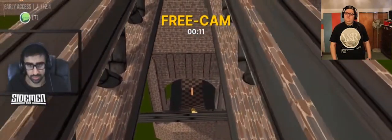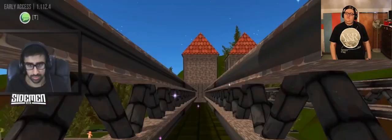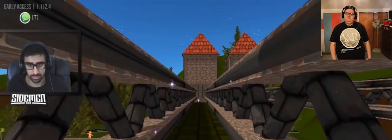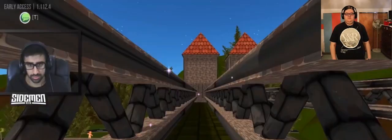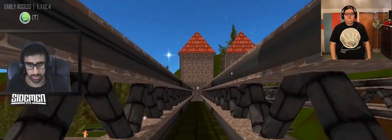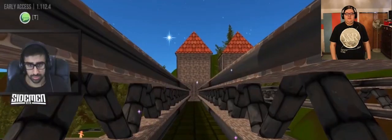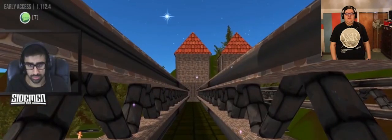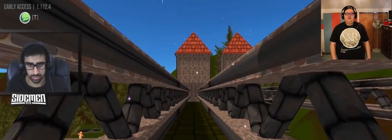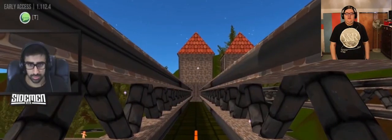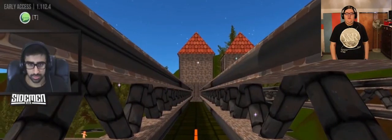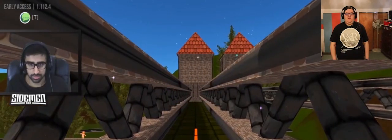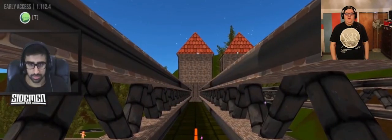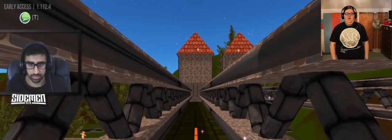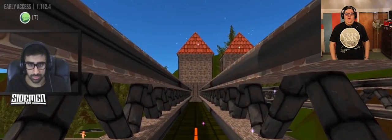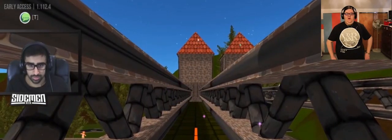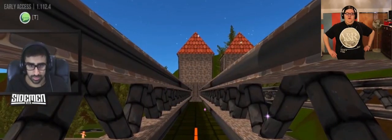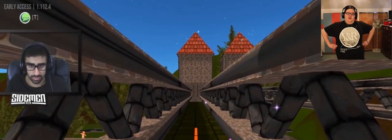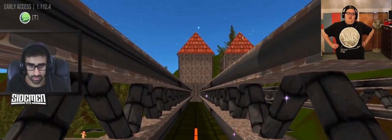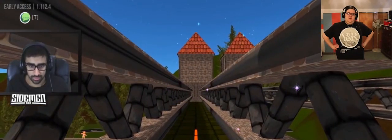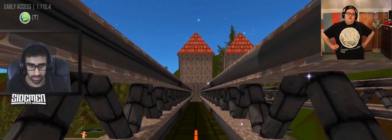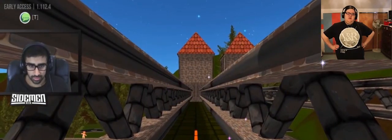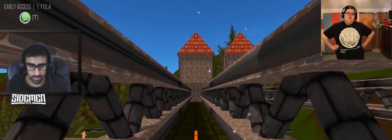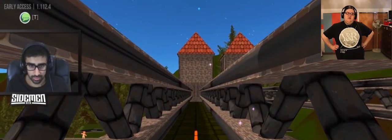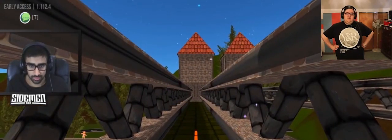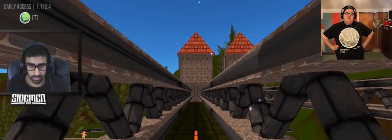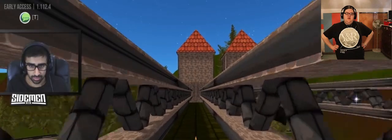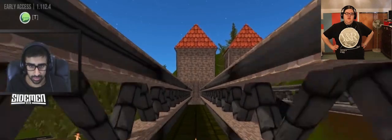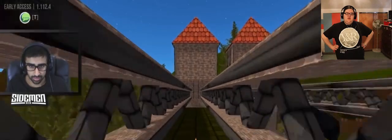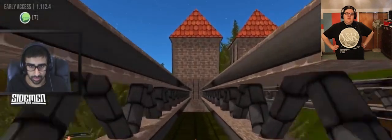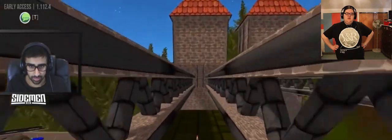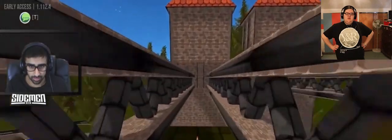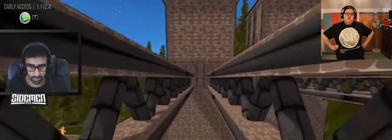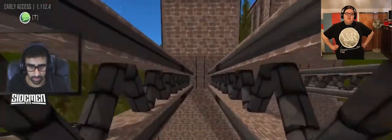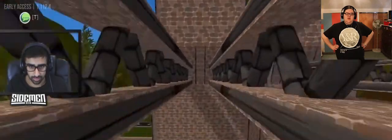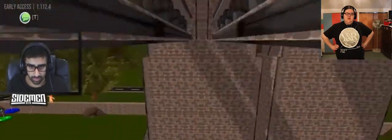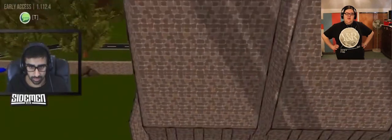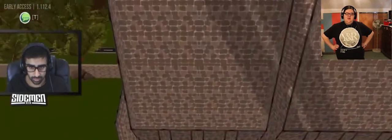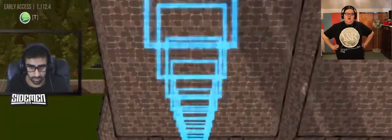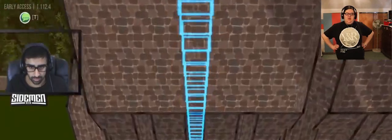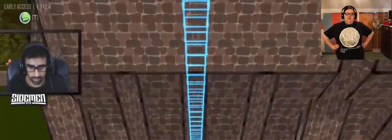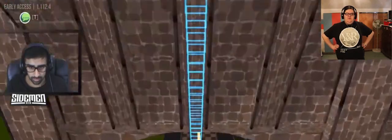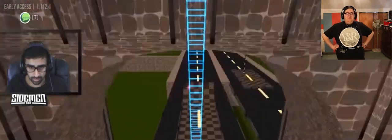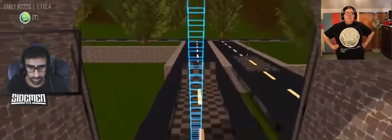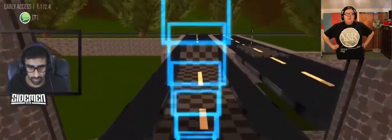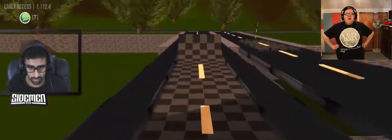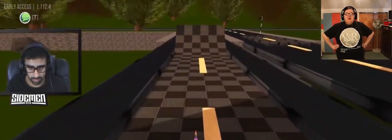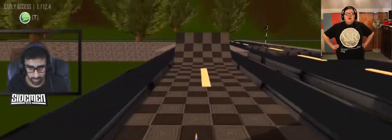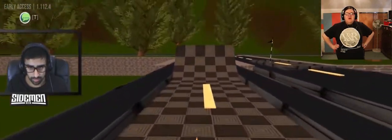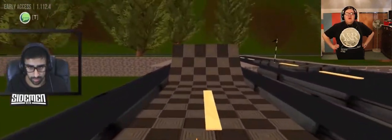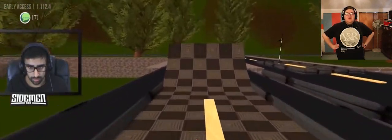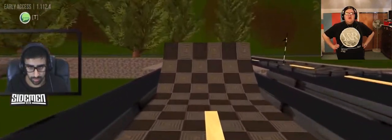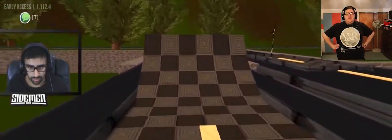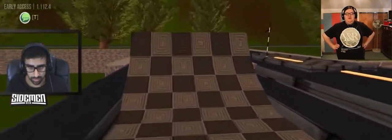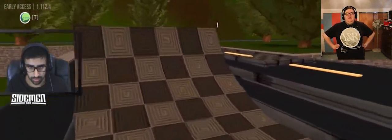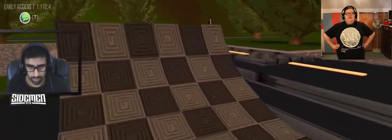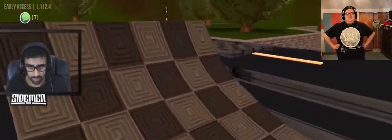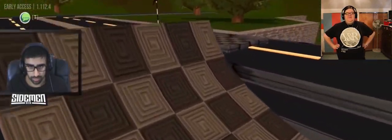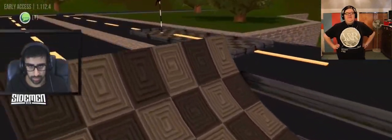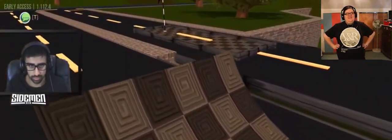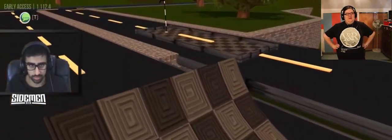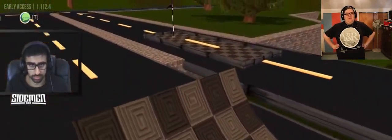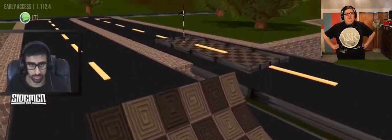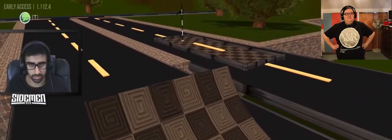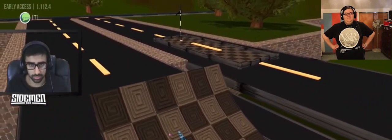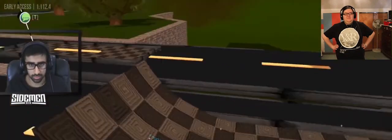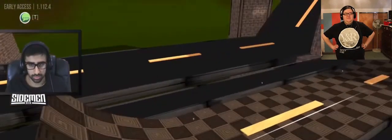Of a bridge. Okay. Oh, this looks cool. Huh. Wait, are we going down there? Are you? And they're watching us. Okay. Oh, shit.